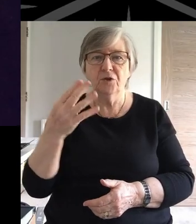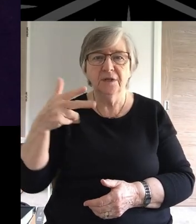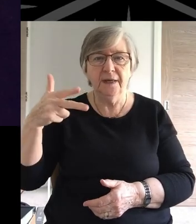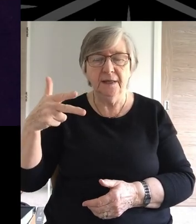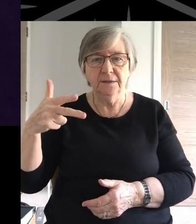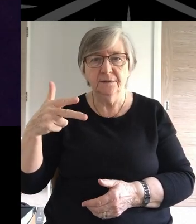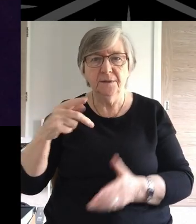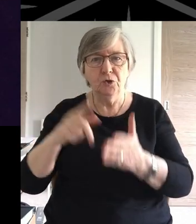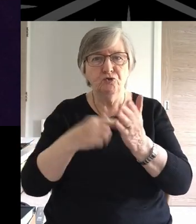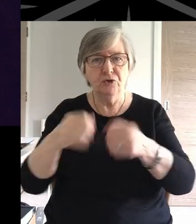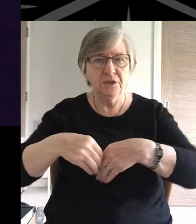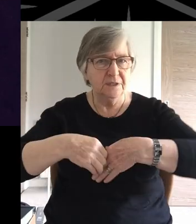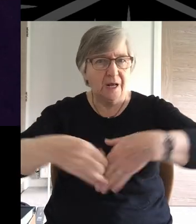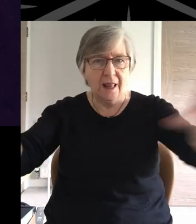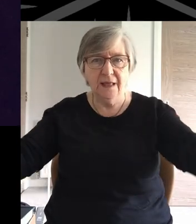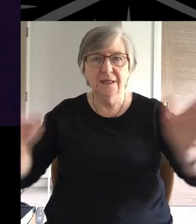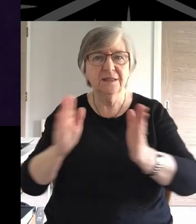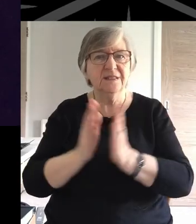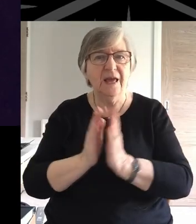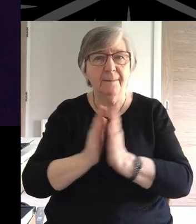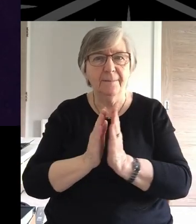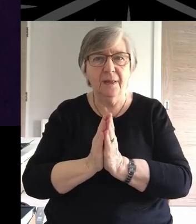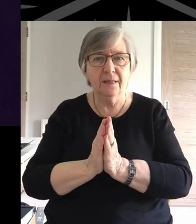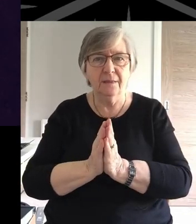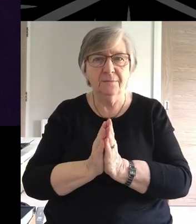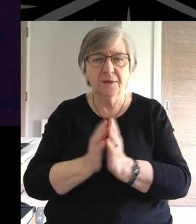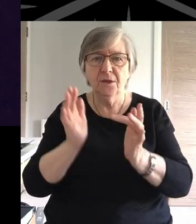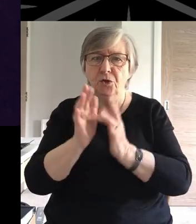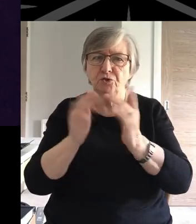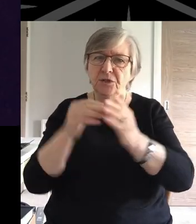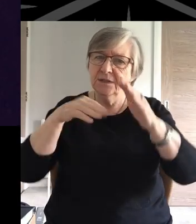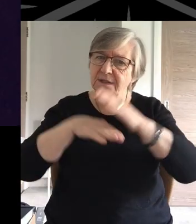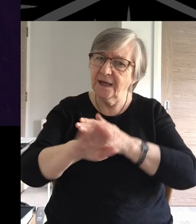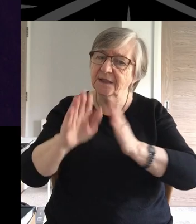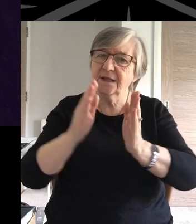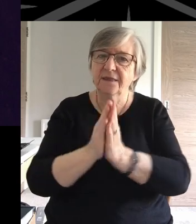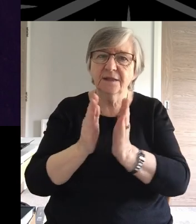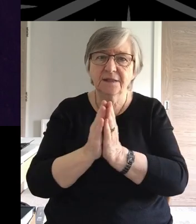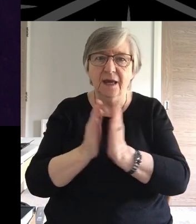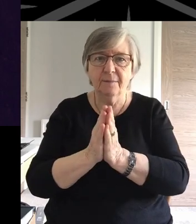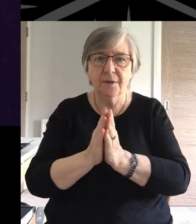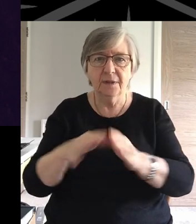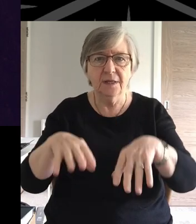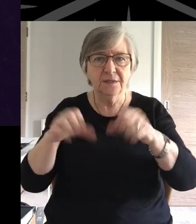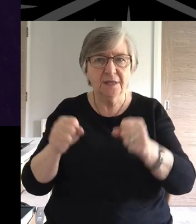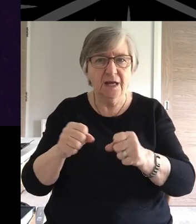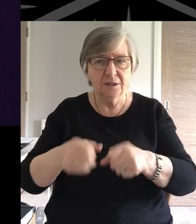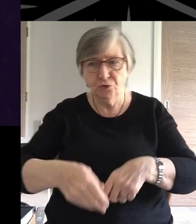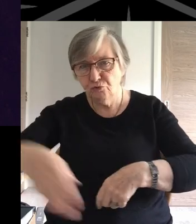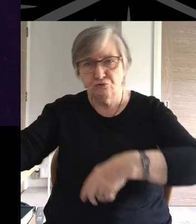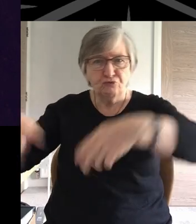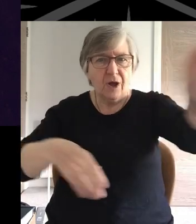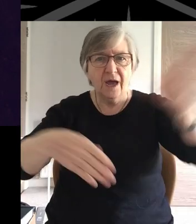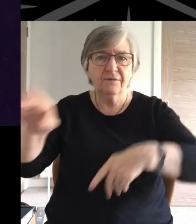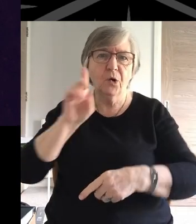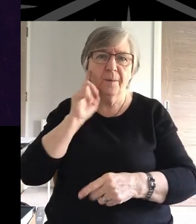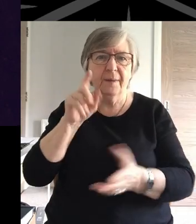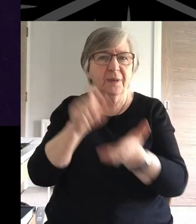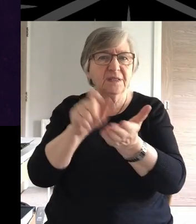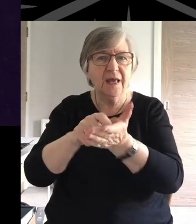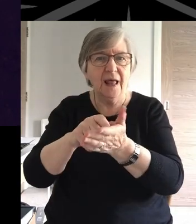48. Jesus clears the temple again. Then Jesus entered the temple and began to drive out the people selling animals